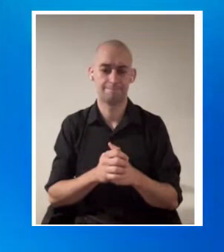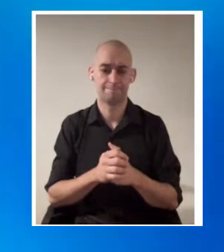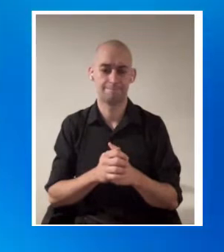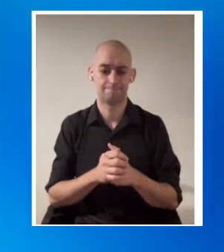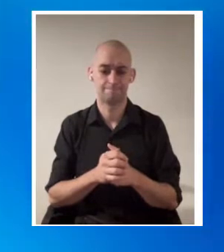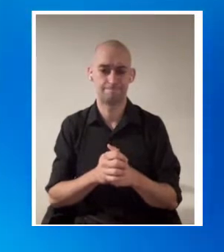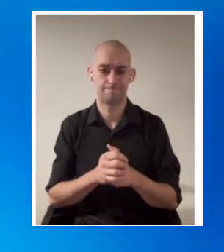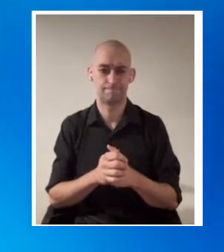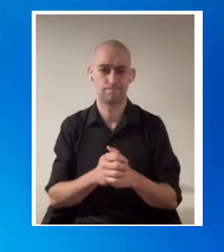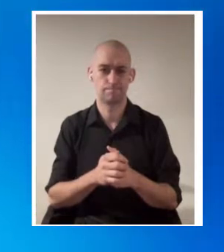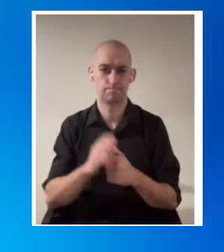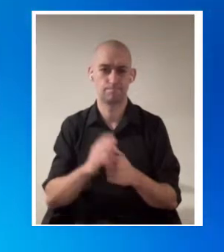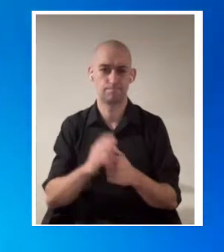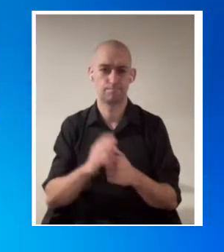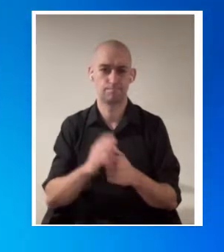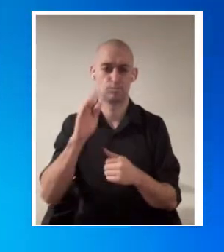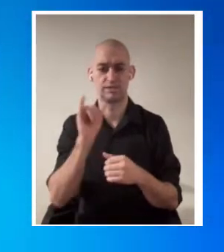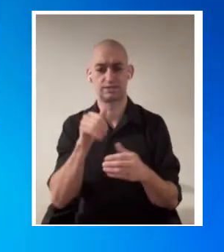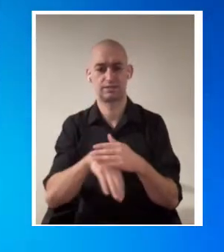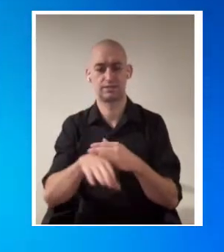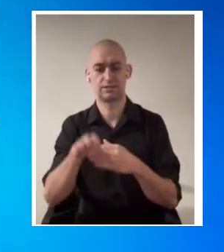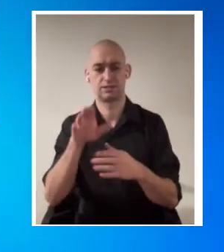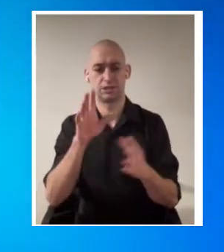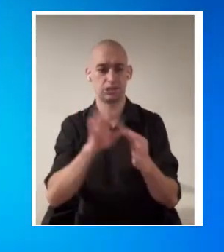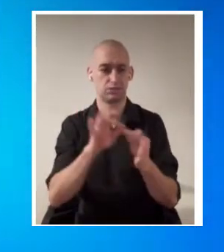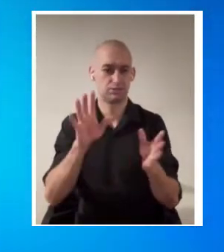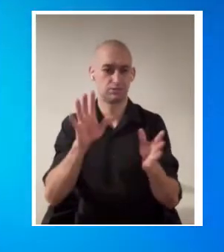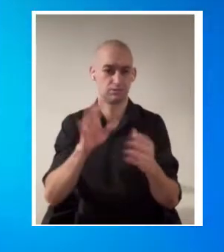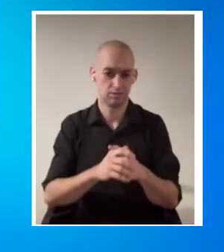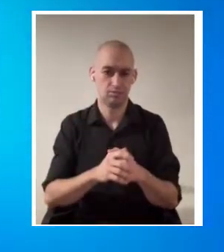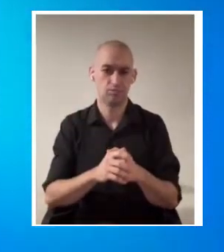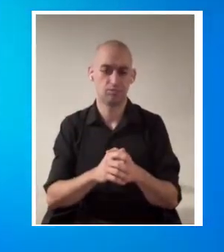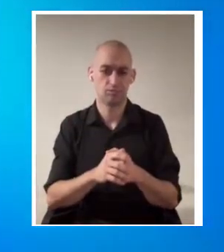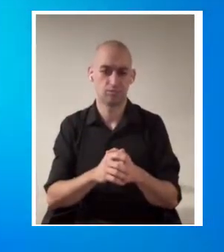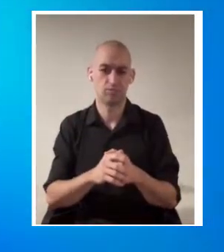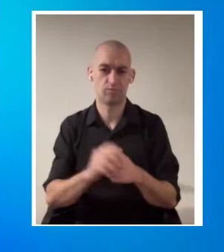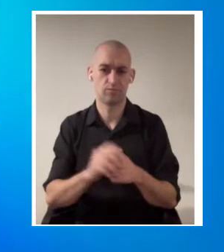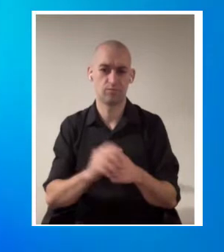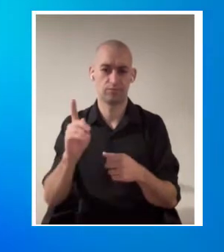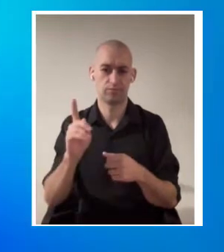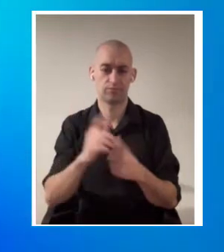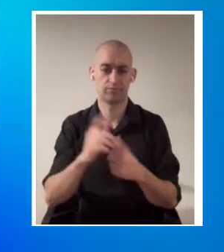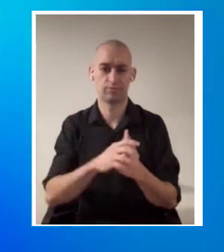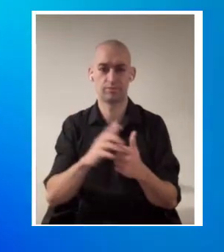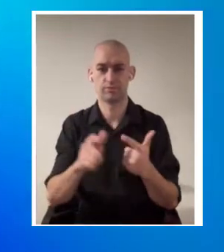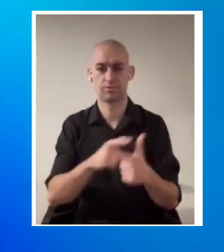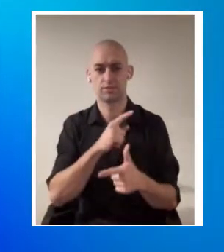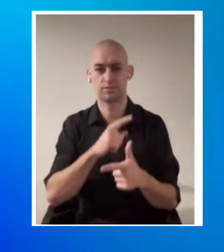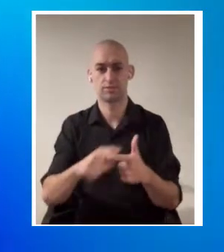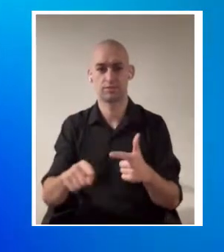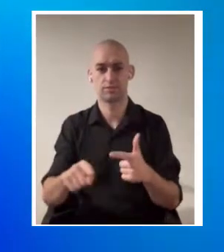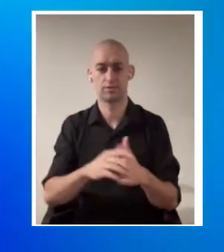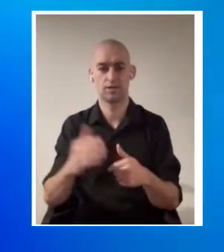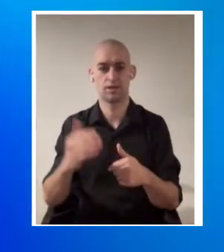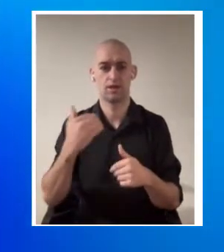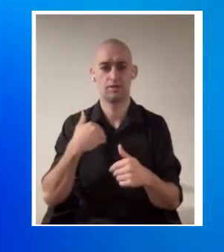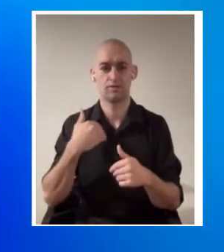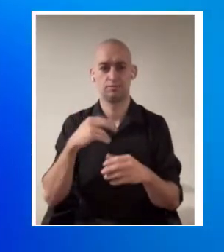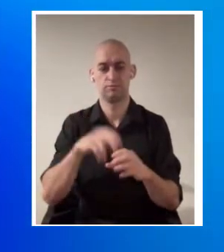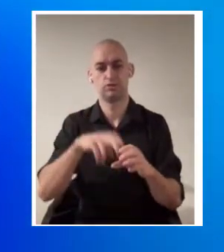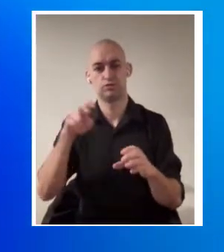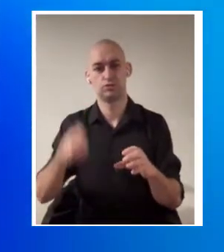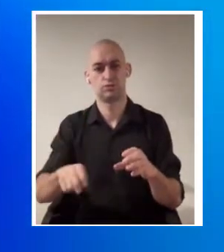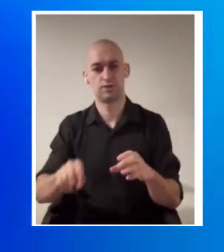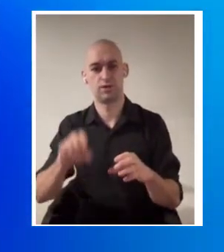but we will stay in touch. Okay. All right, then I have to hop on to another